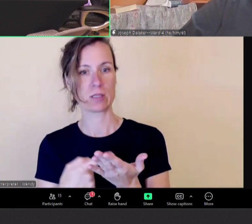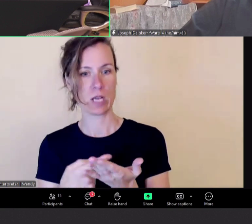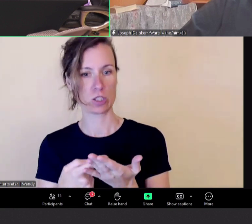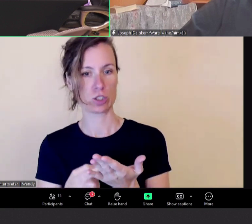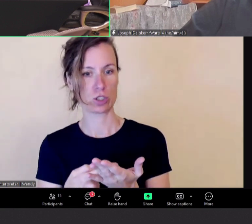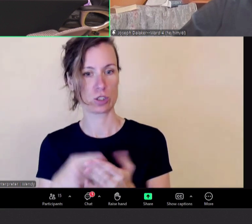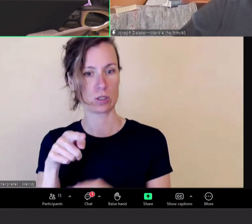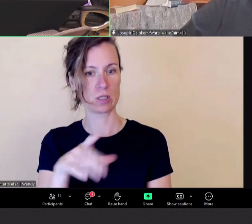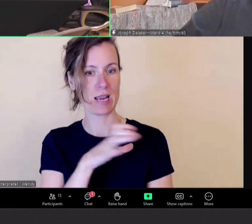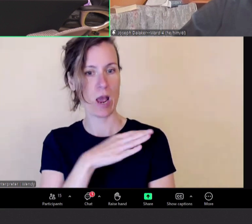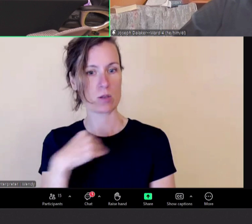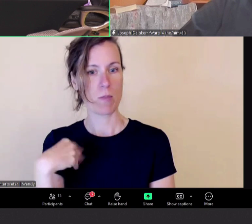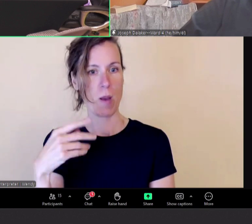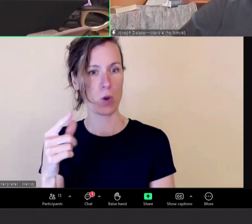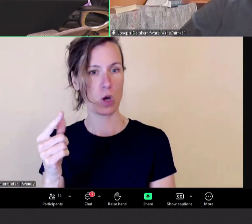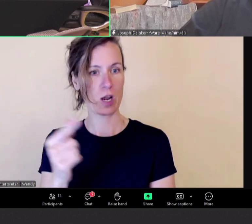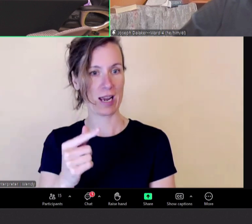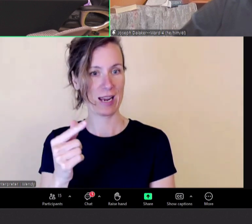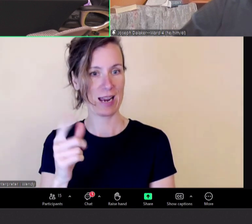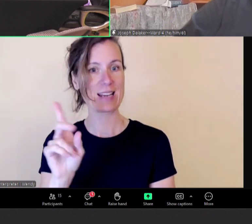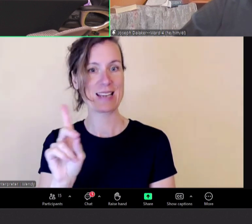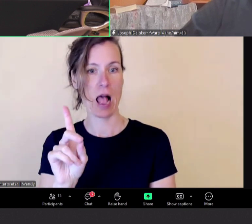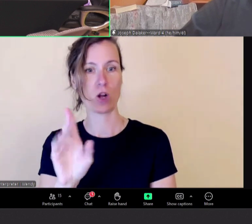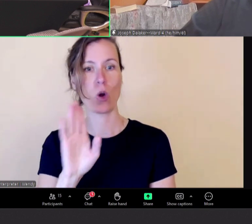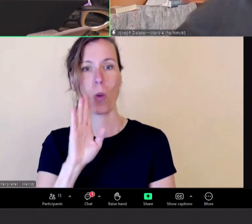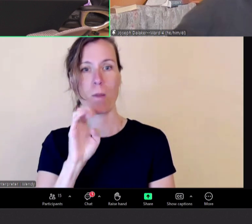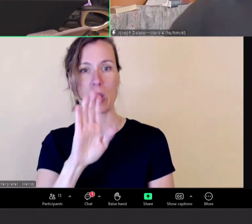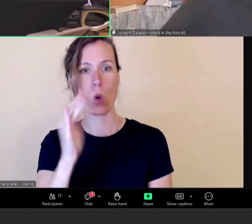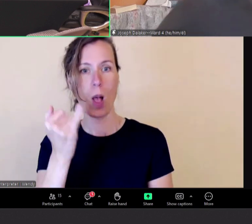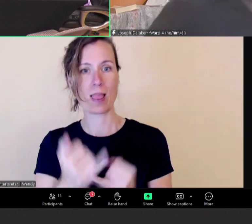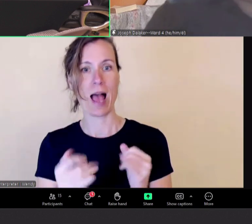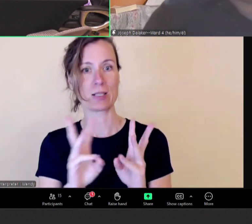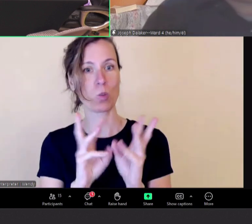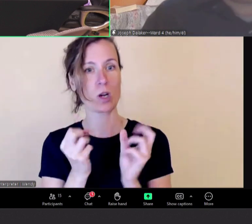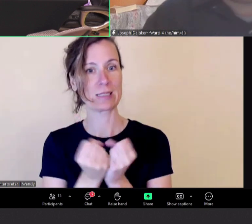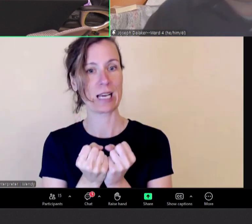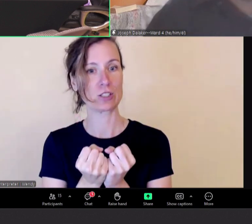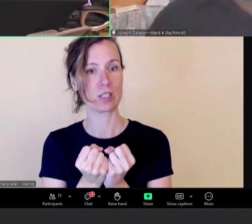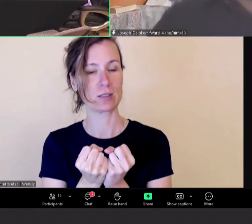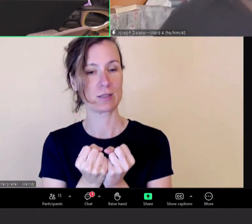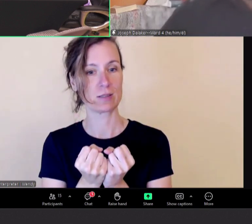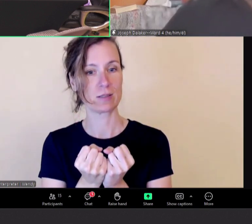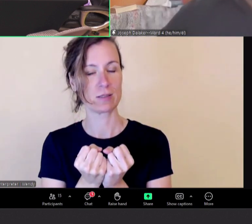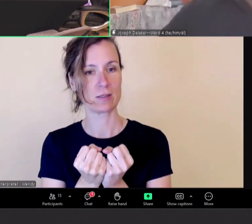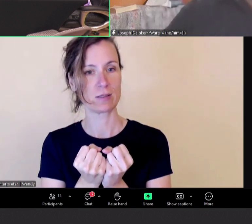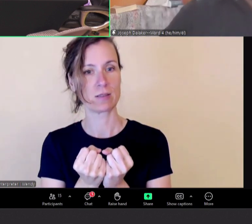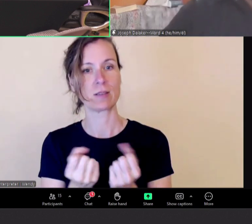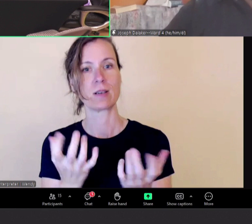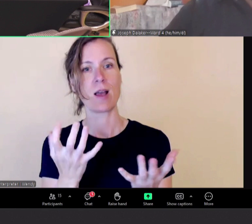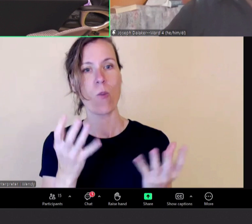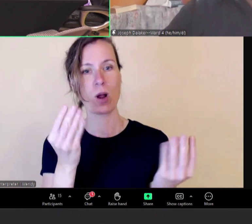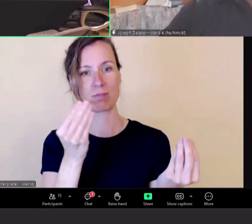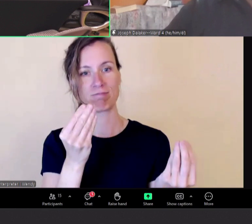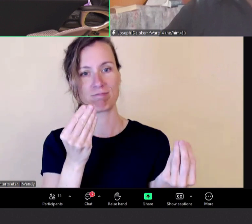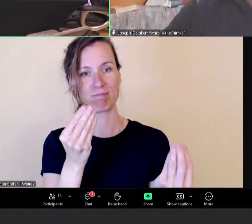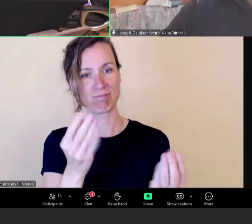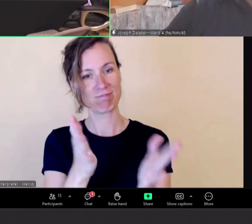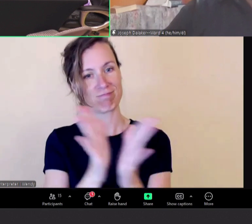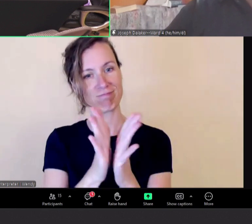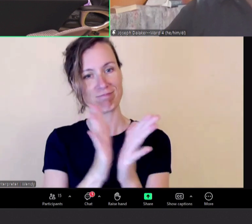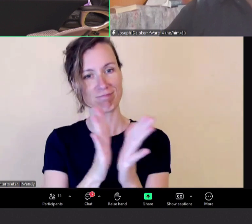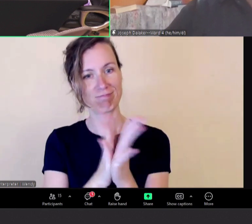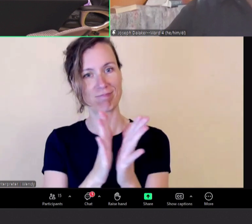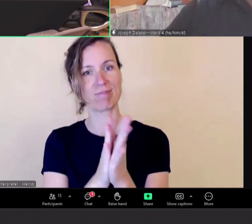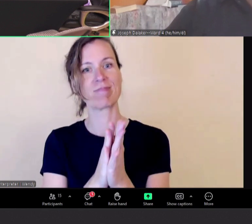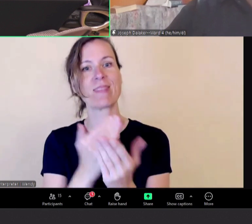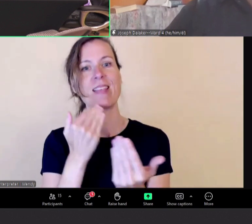Councilmember Gallagher. This will be your last work session. And so I want to give you a hand of applause. We thank you very much for